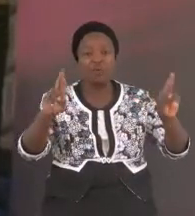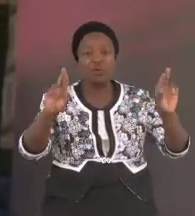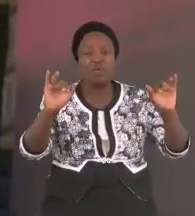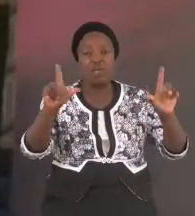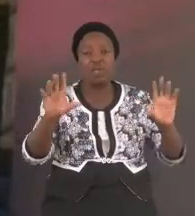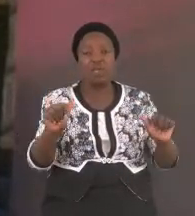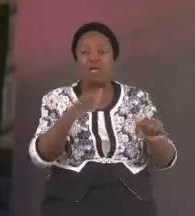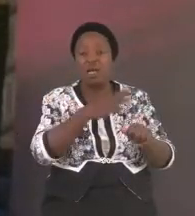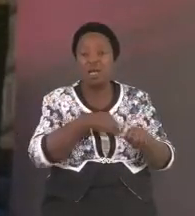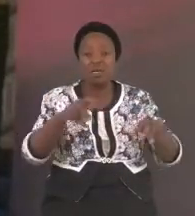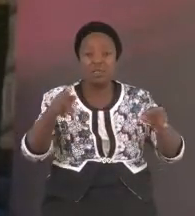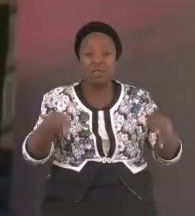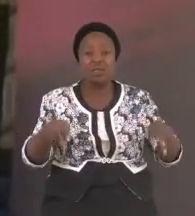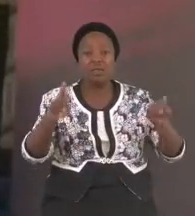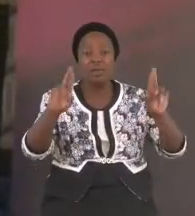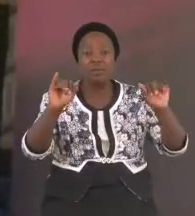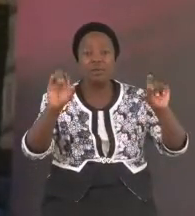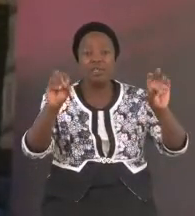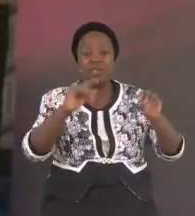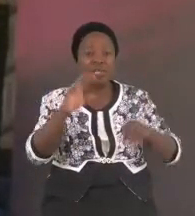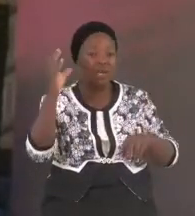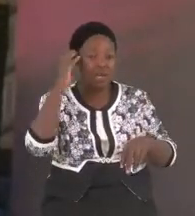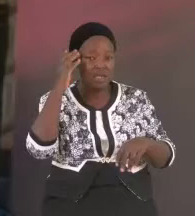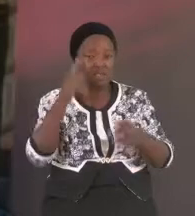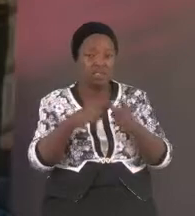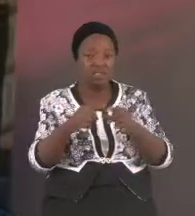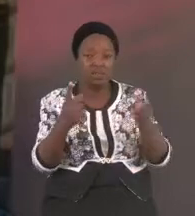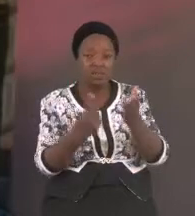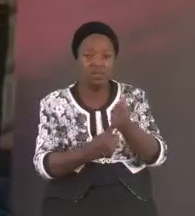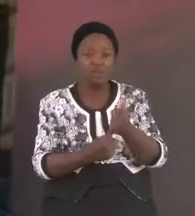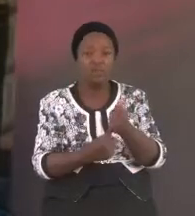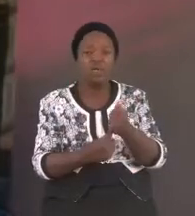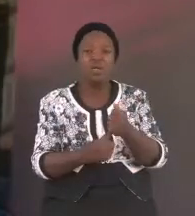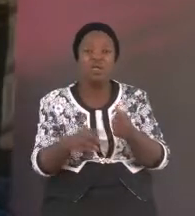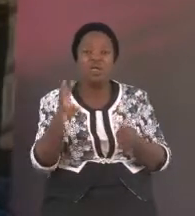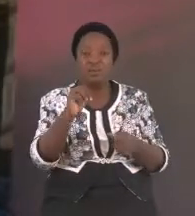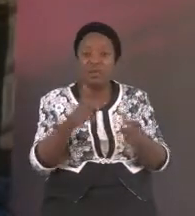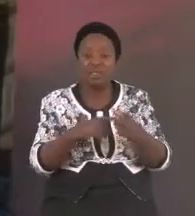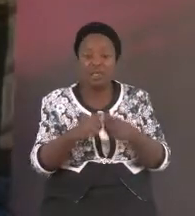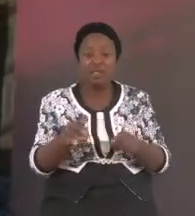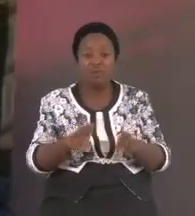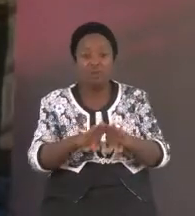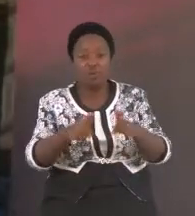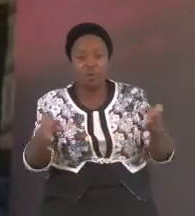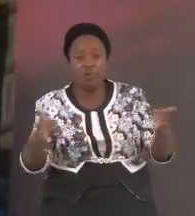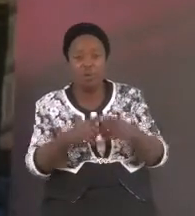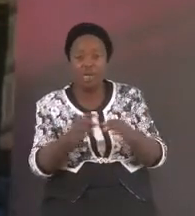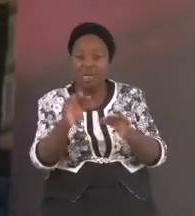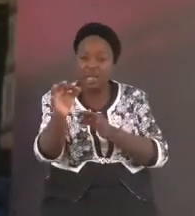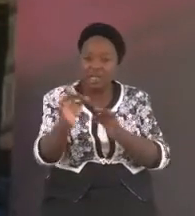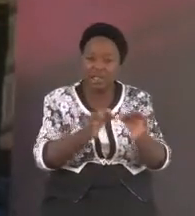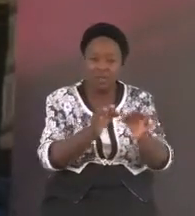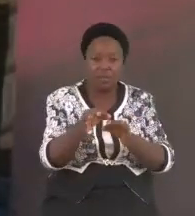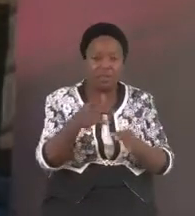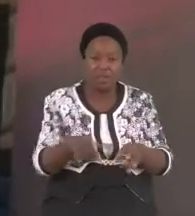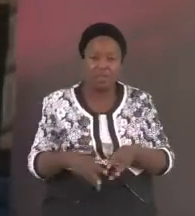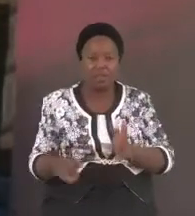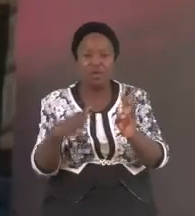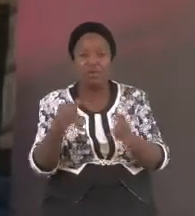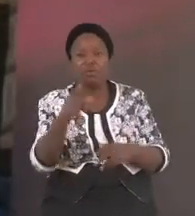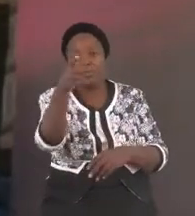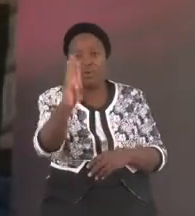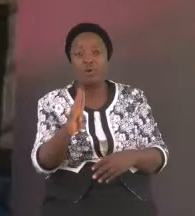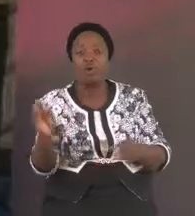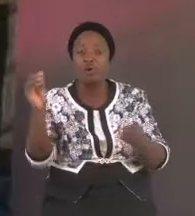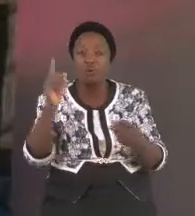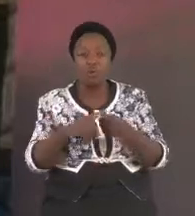they expounded unto him the way of God more perfectly. He didn't